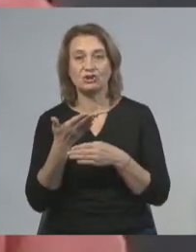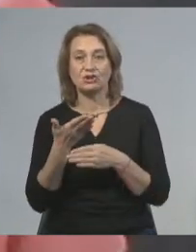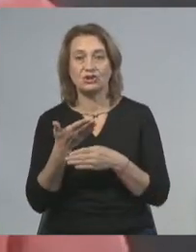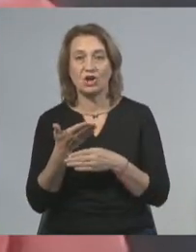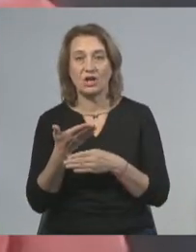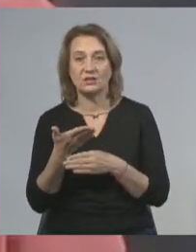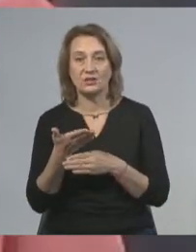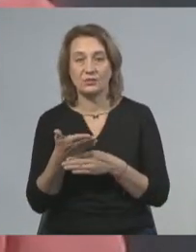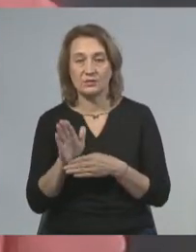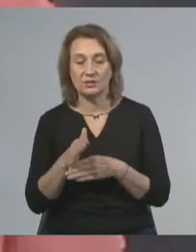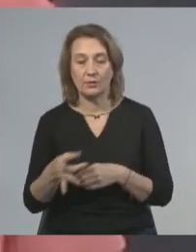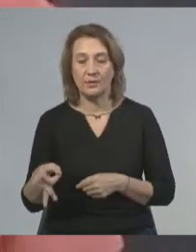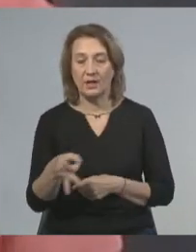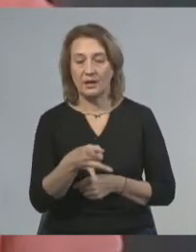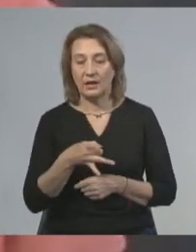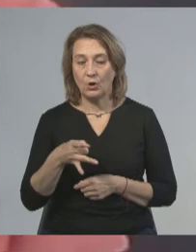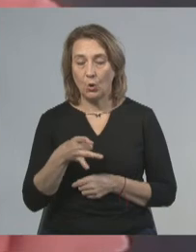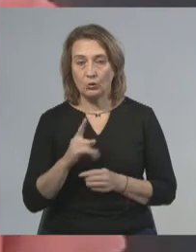is the